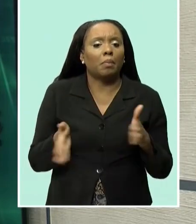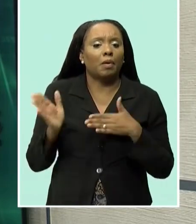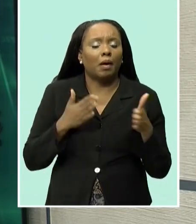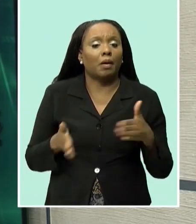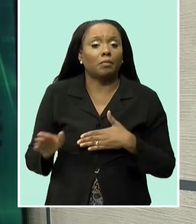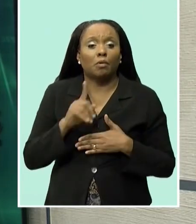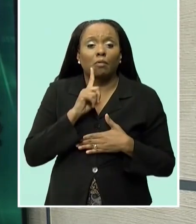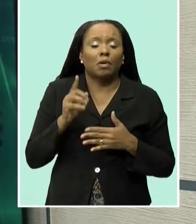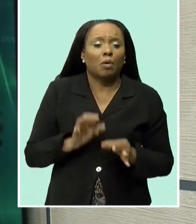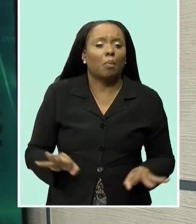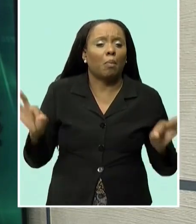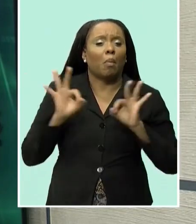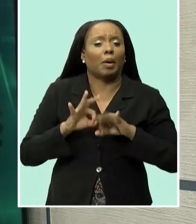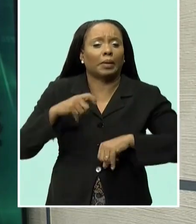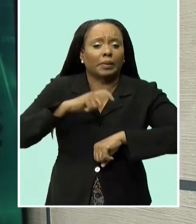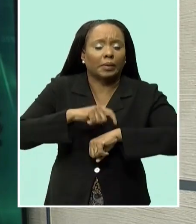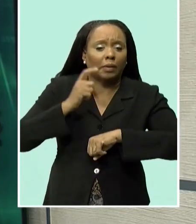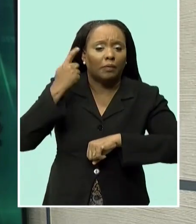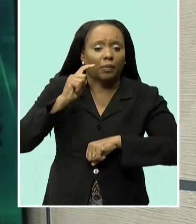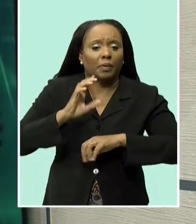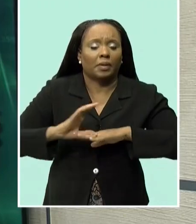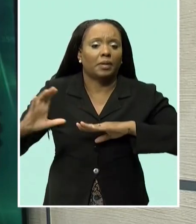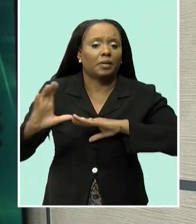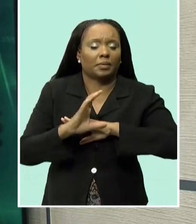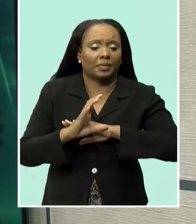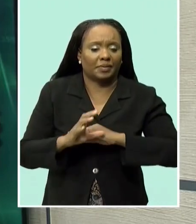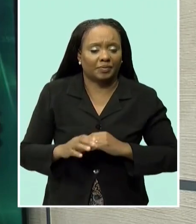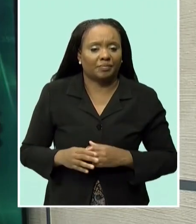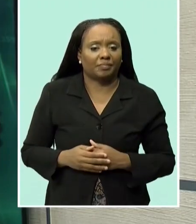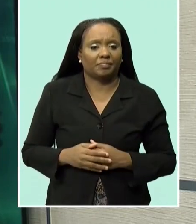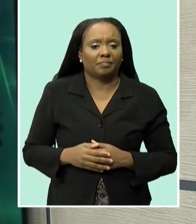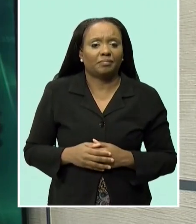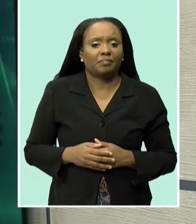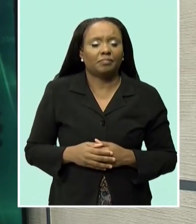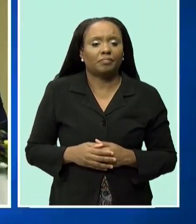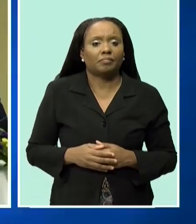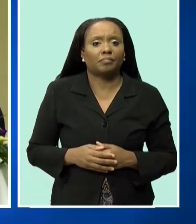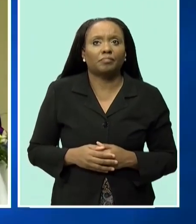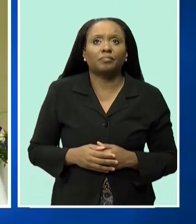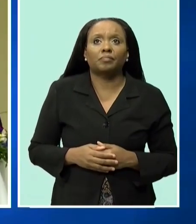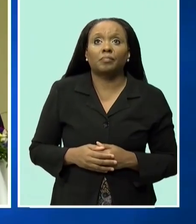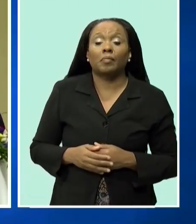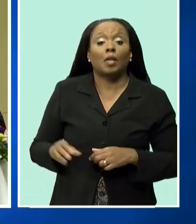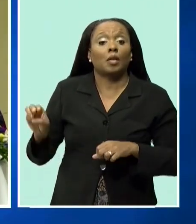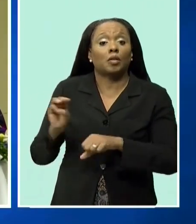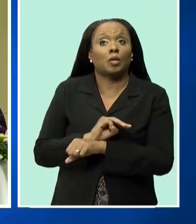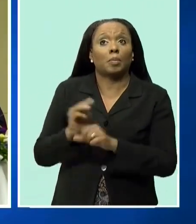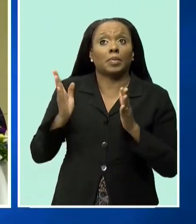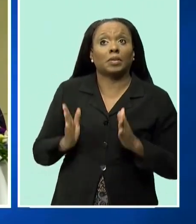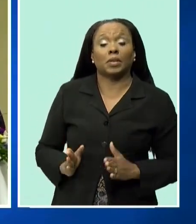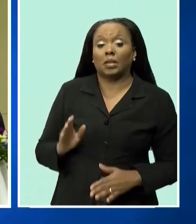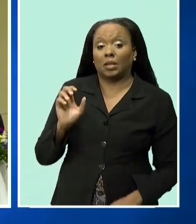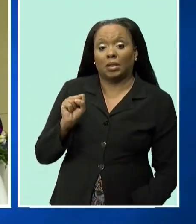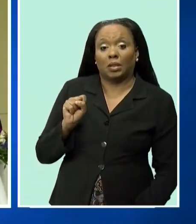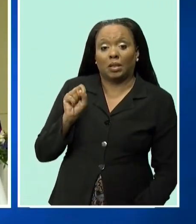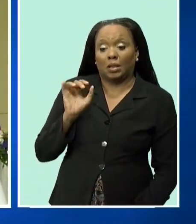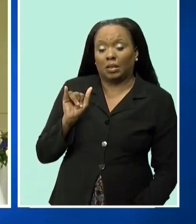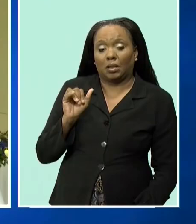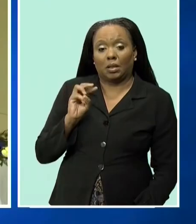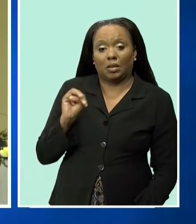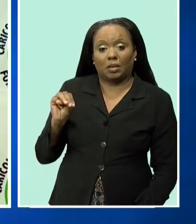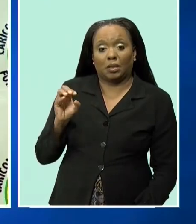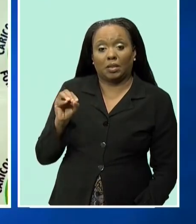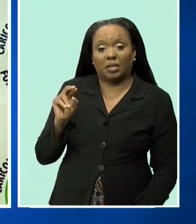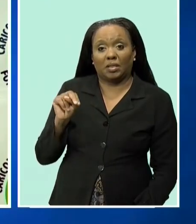comes at an opportune time for the region. Trevor Thorpe reports. According to Minister Simmons, the focus on quality is